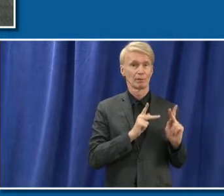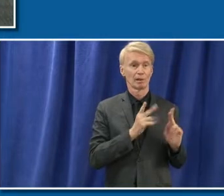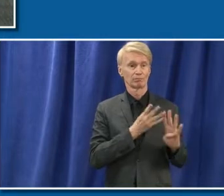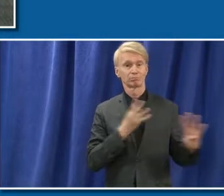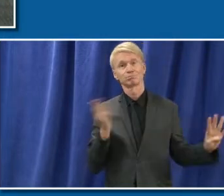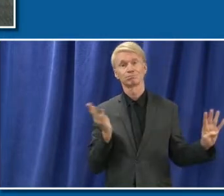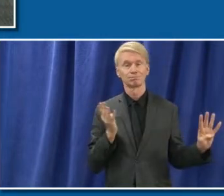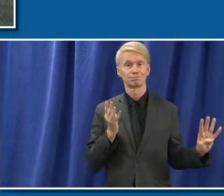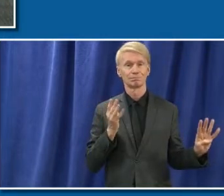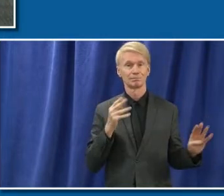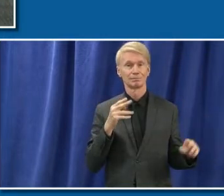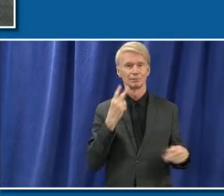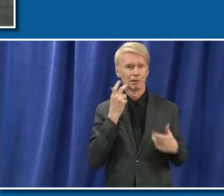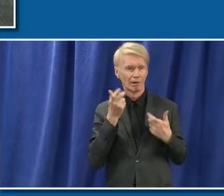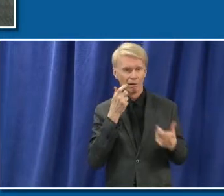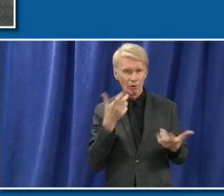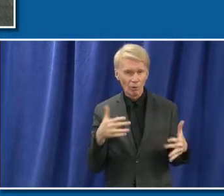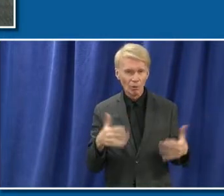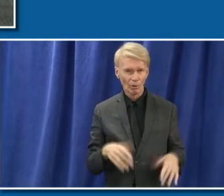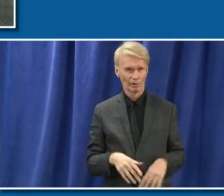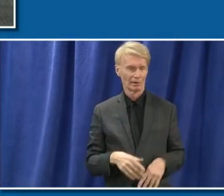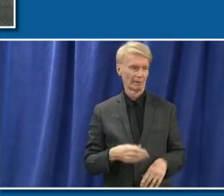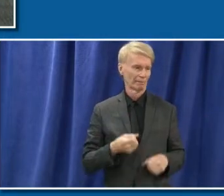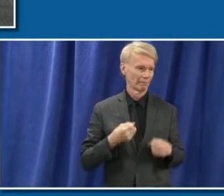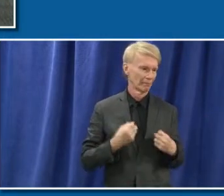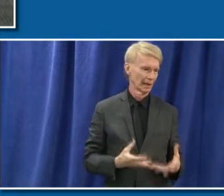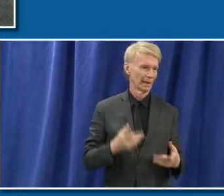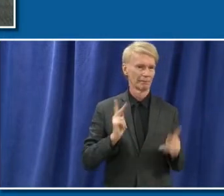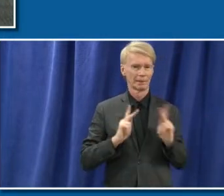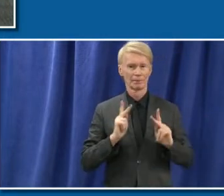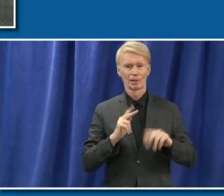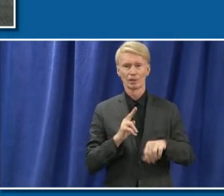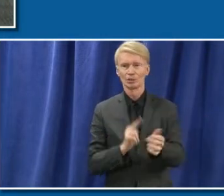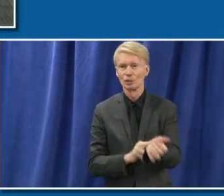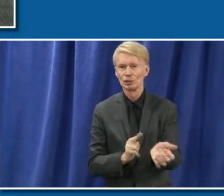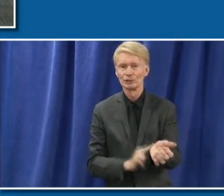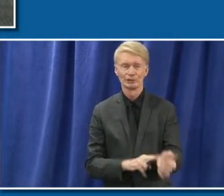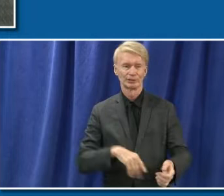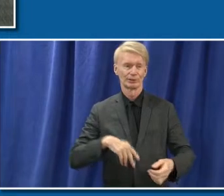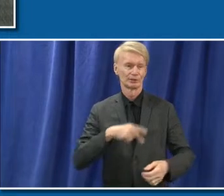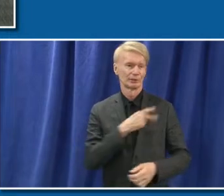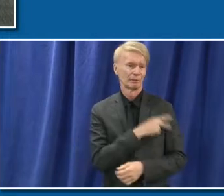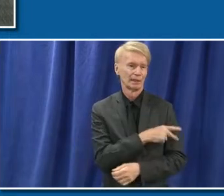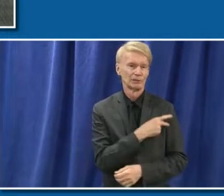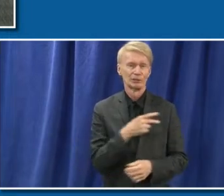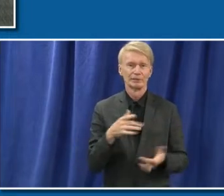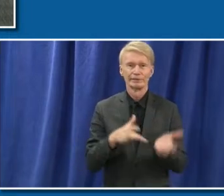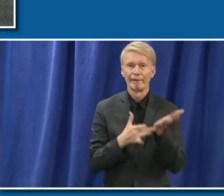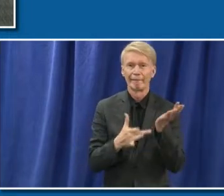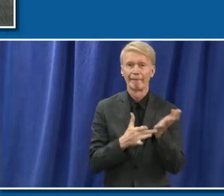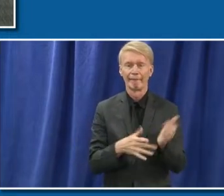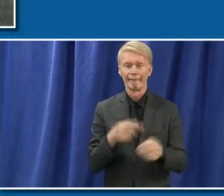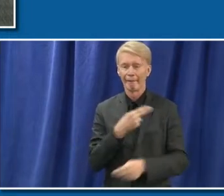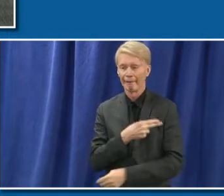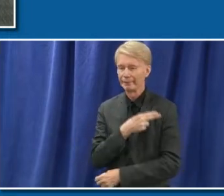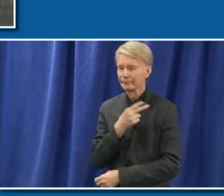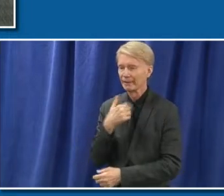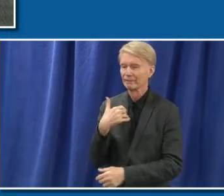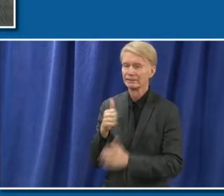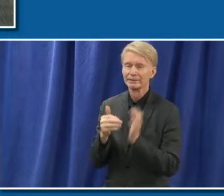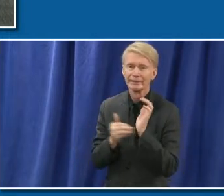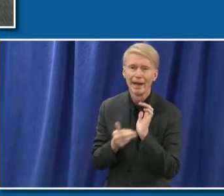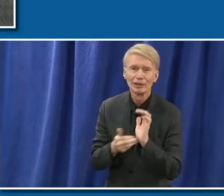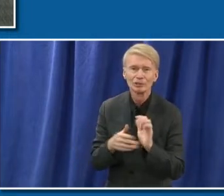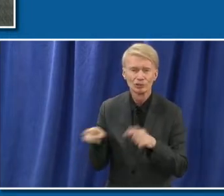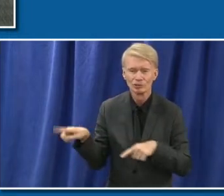and highlighted, 5 individuals there, people who were nurses and patient care techs and doctors in the hospital setting. That's